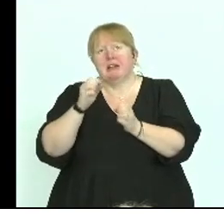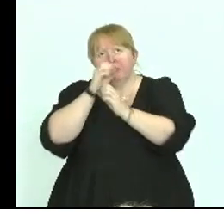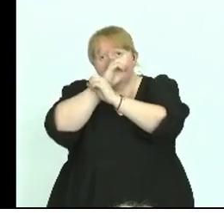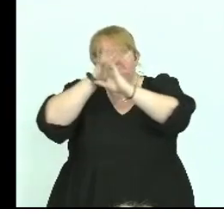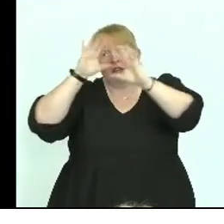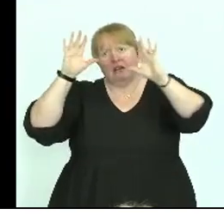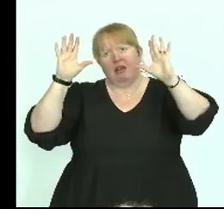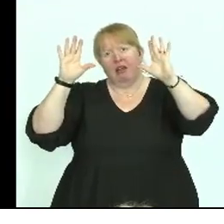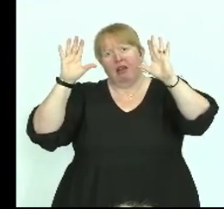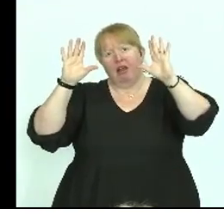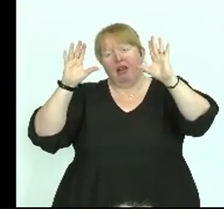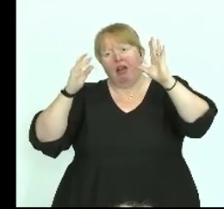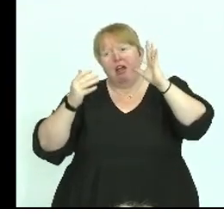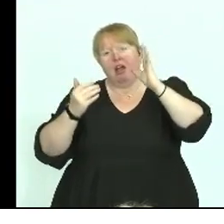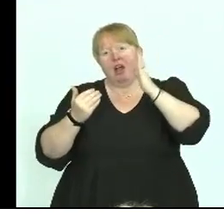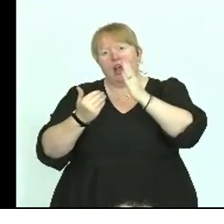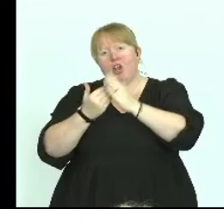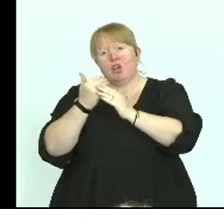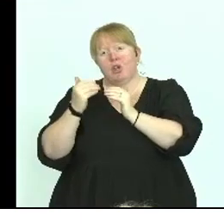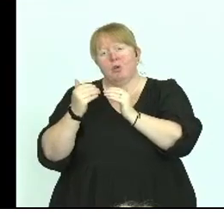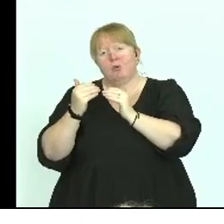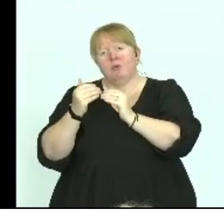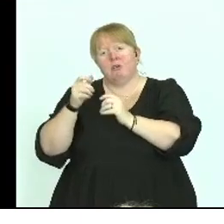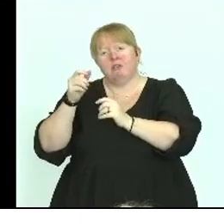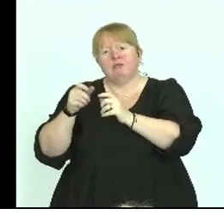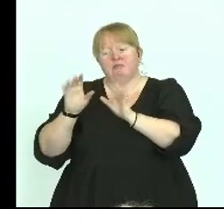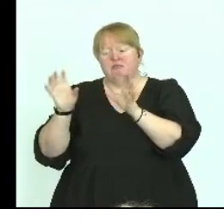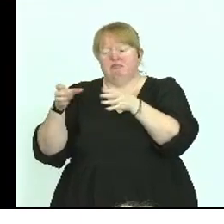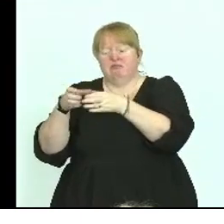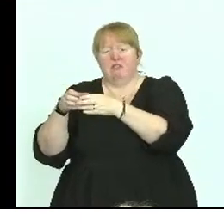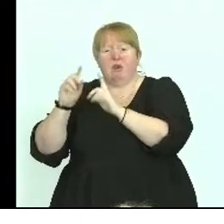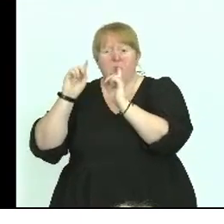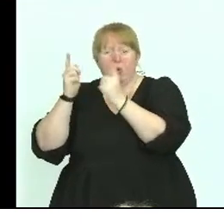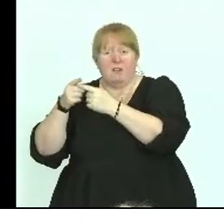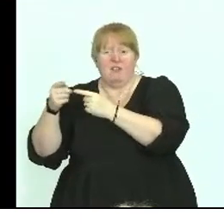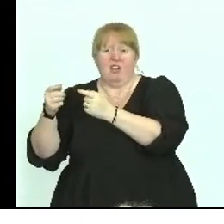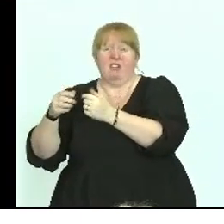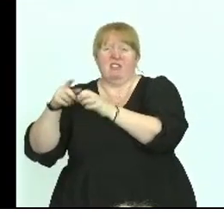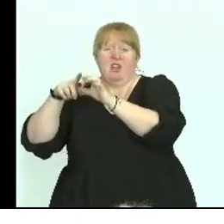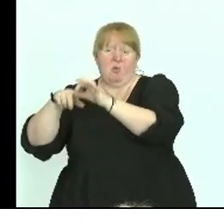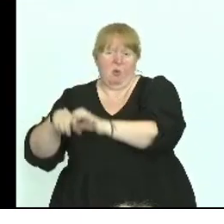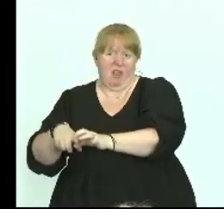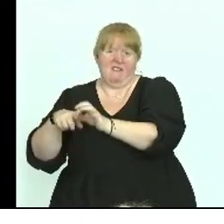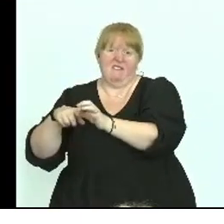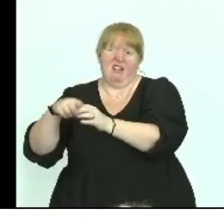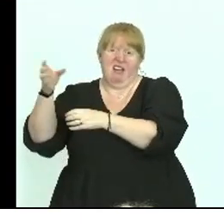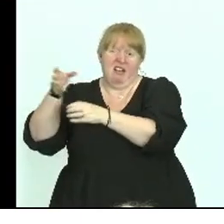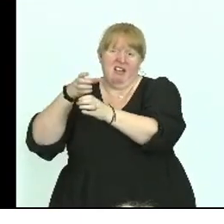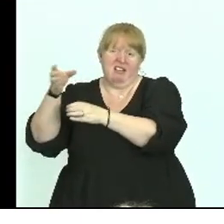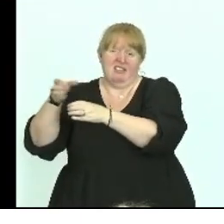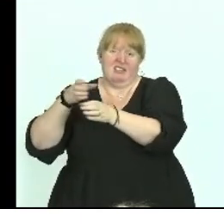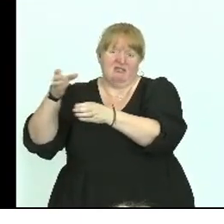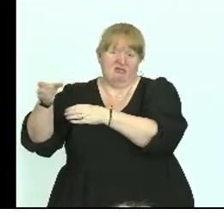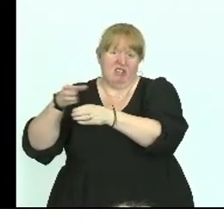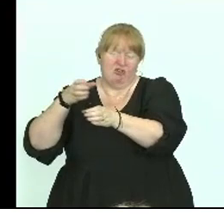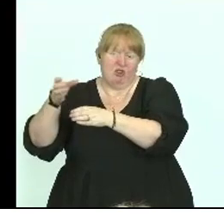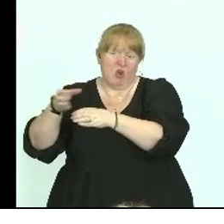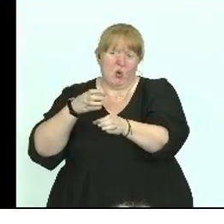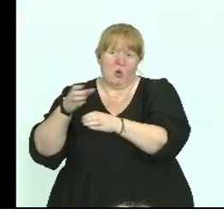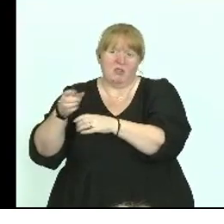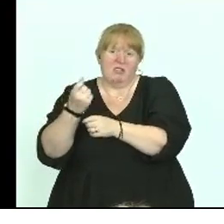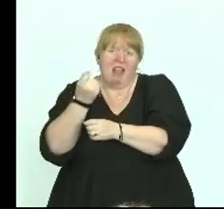had new cohorts of new hires coming into your organizations who at least knew that the Web Content